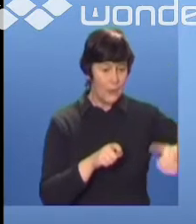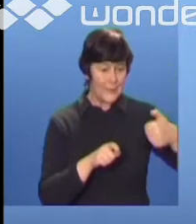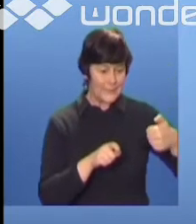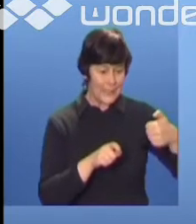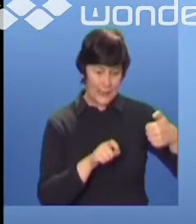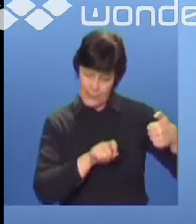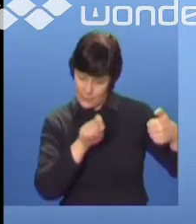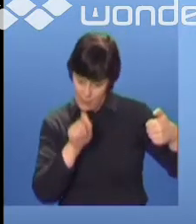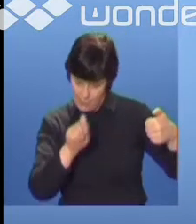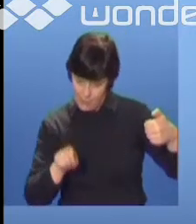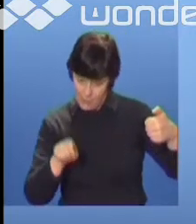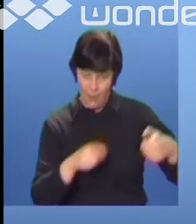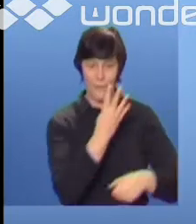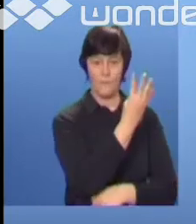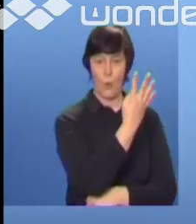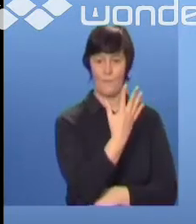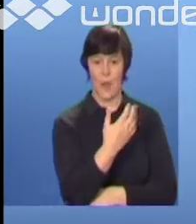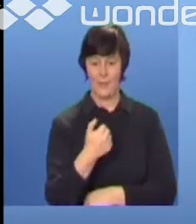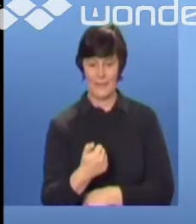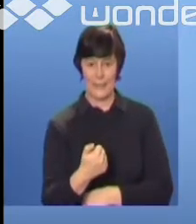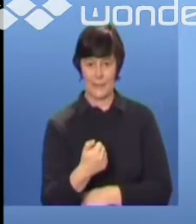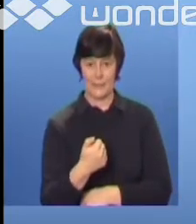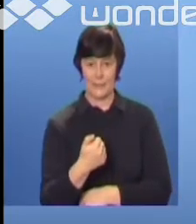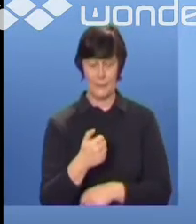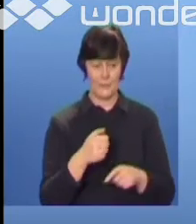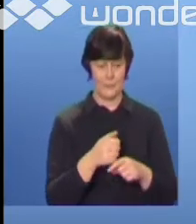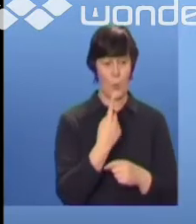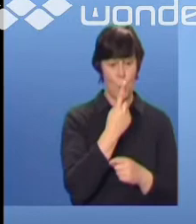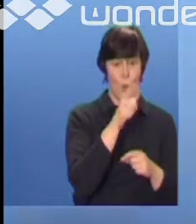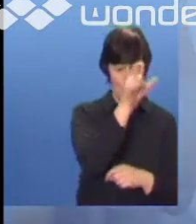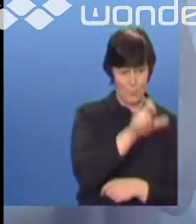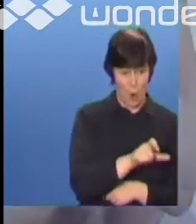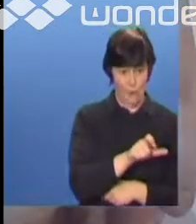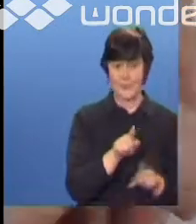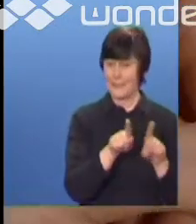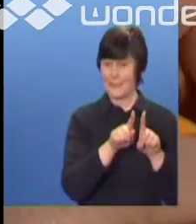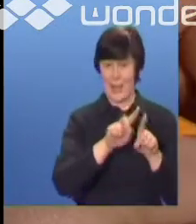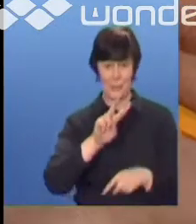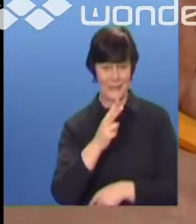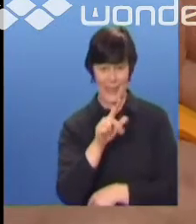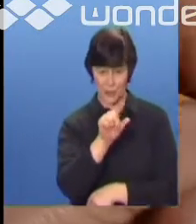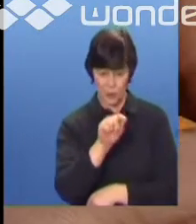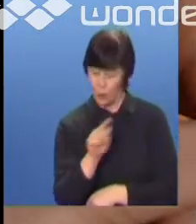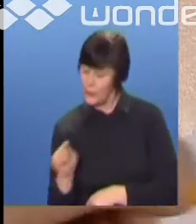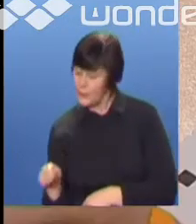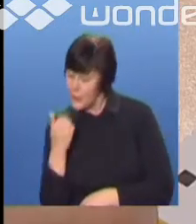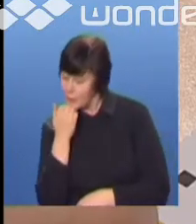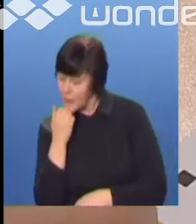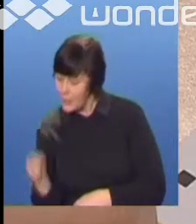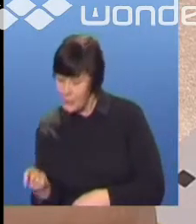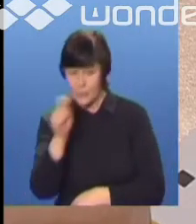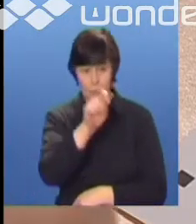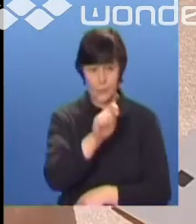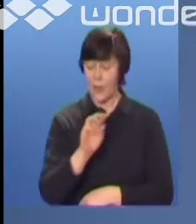in row 5 of the next column, and one in the row 6 box in the last column. Fill in the other 2 sections in the same way if you have